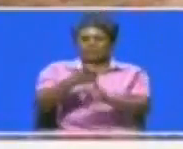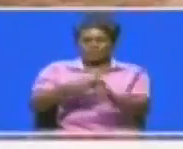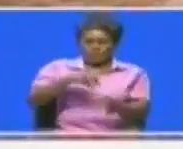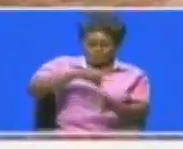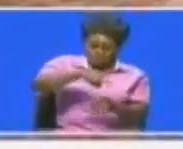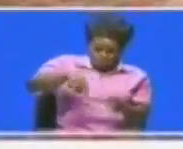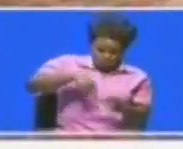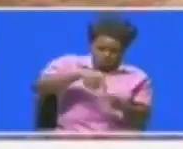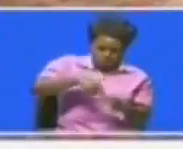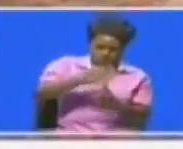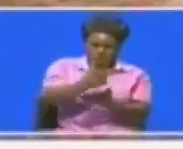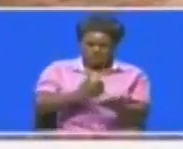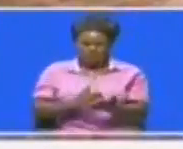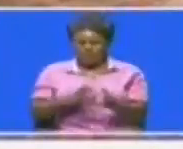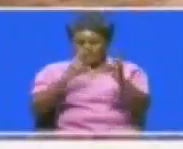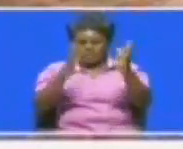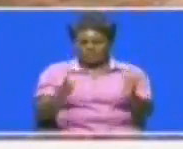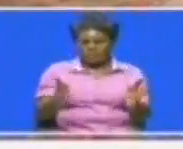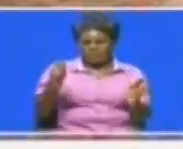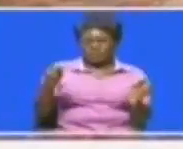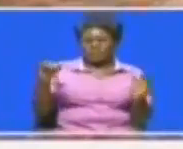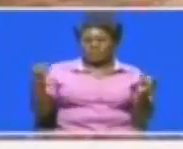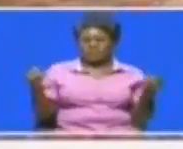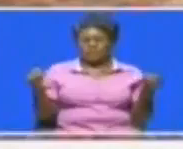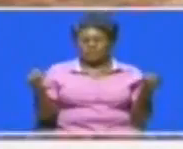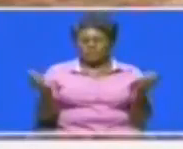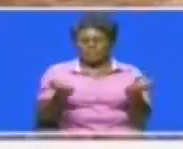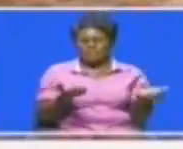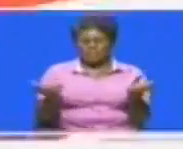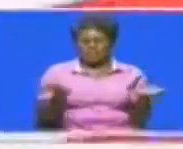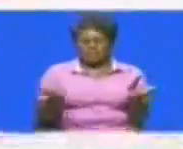mining sector. Francis Mtalaki, KTN Business.